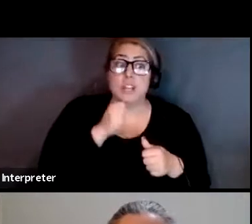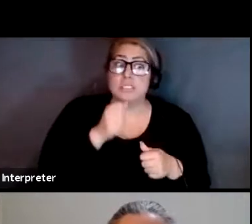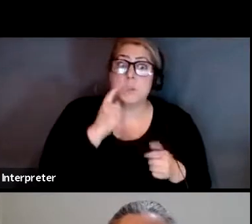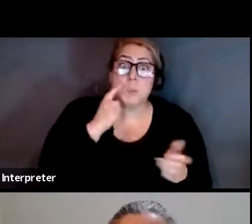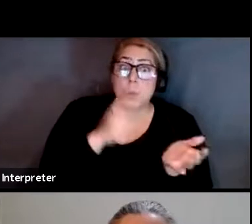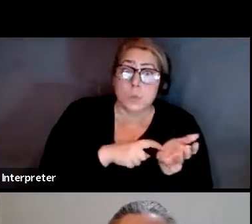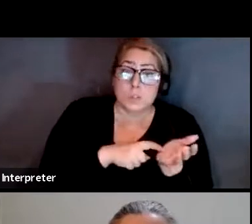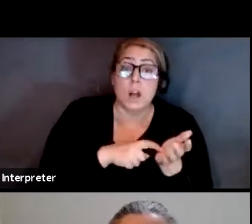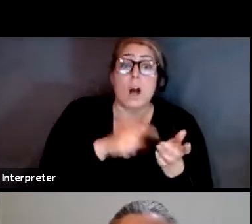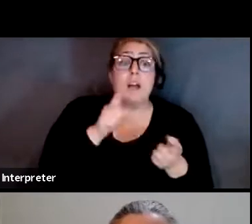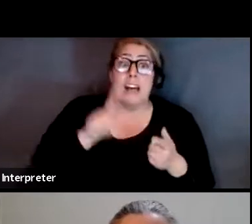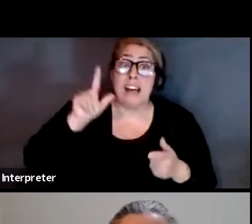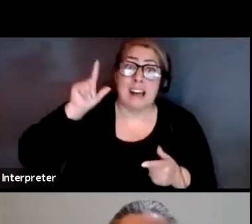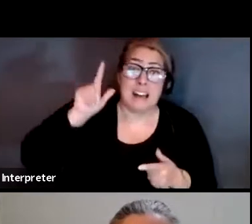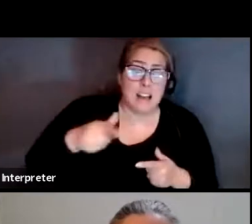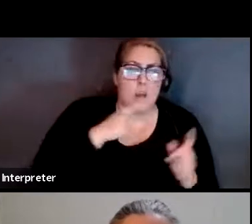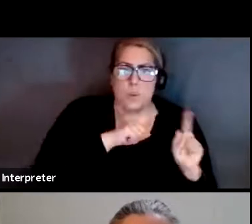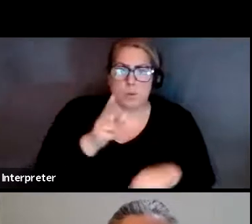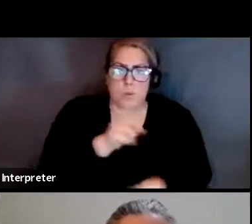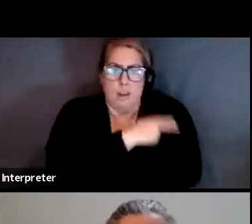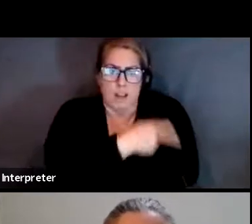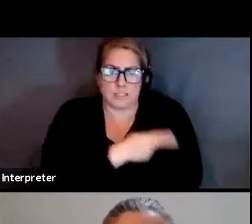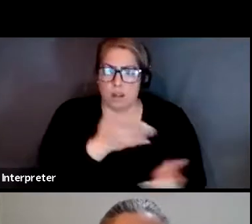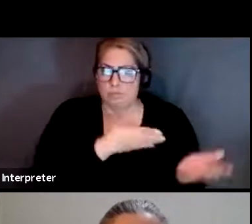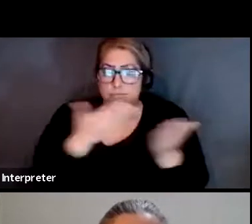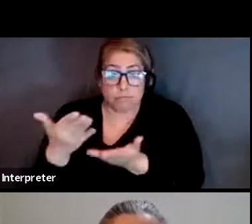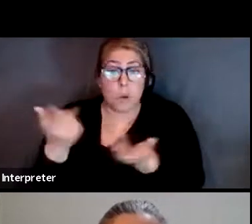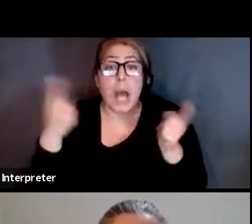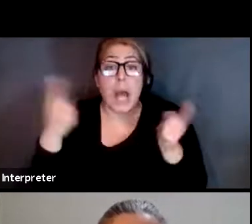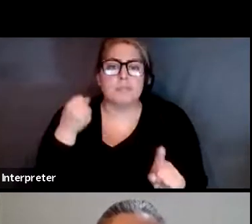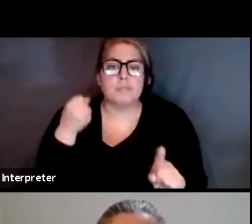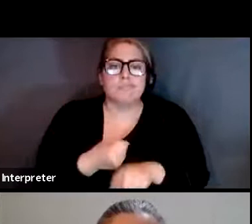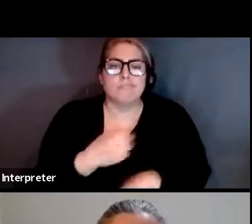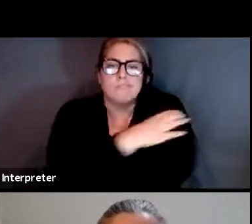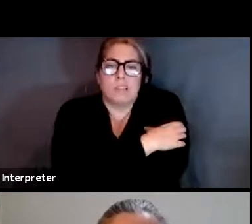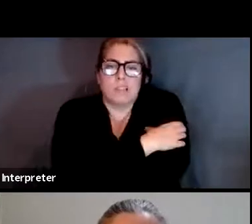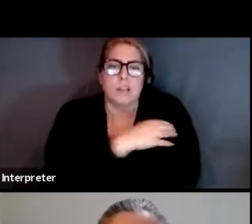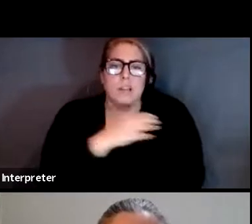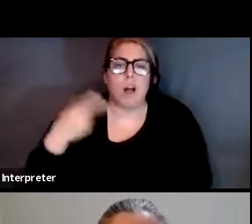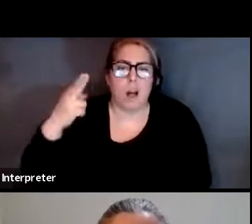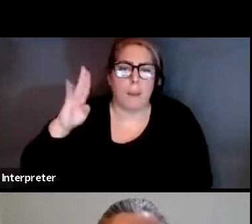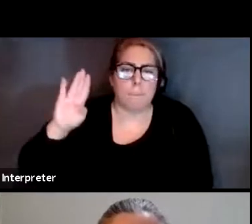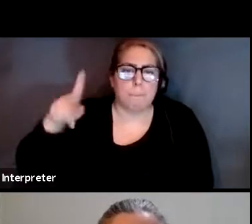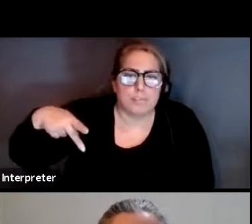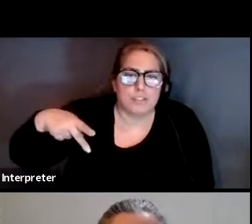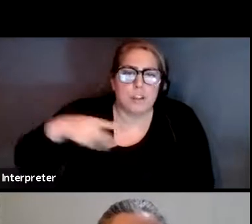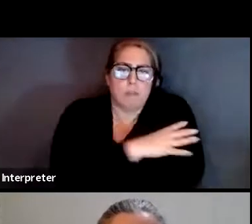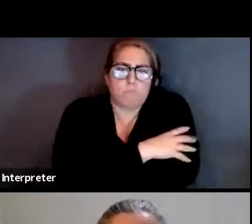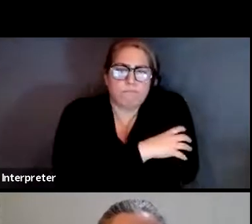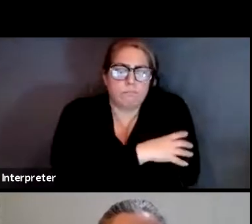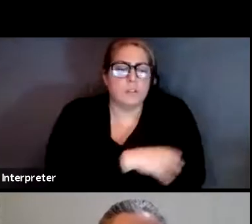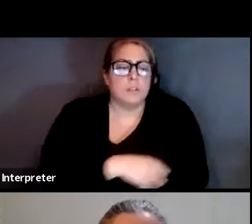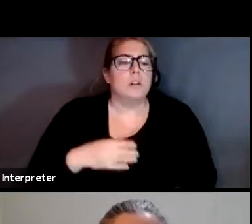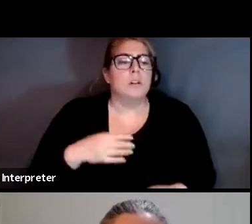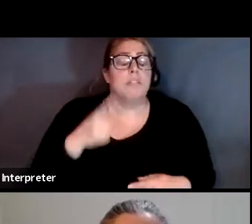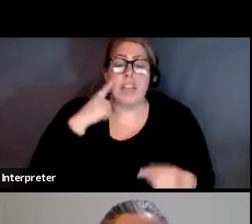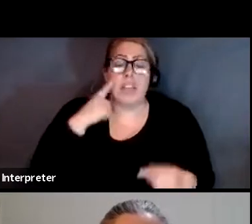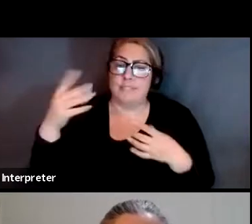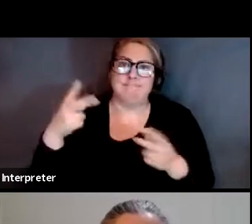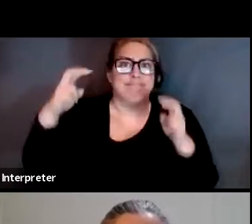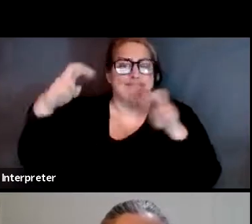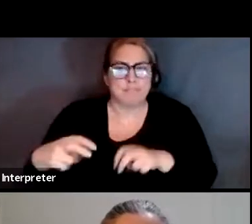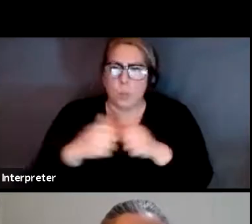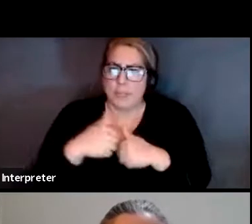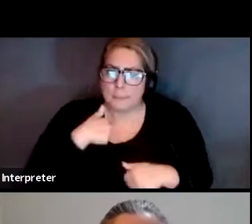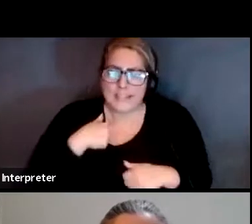ended up in the hospital in the emergency room for high blood pressure. And they were explaining to me how the excessive